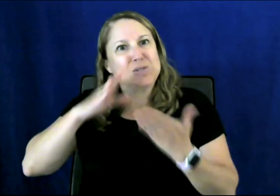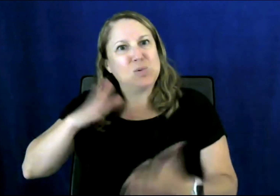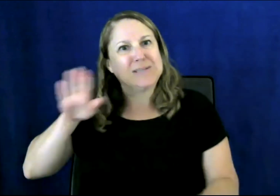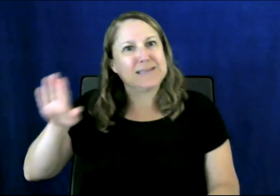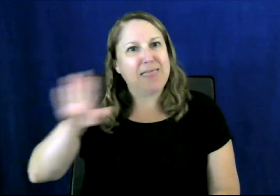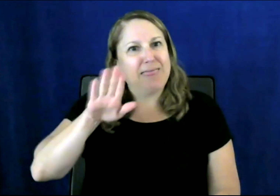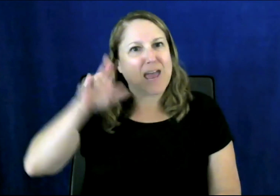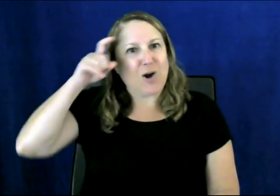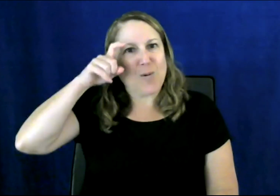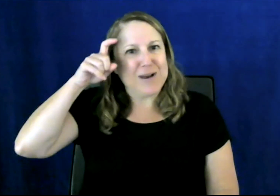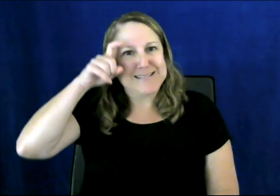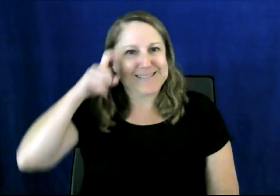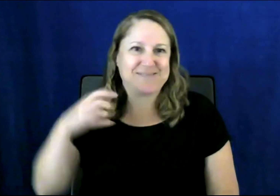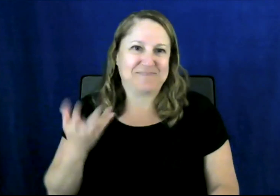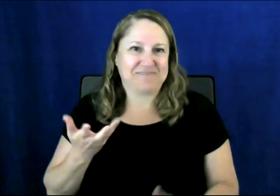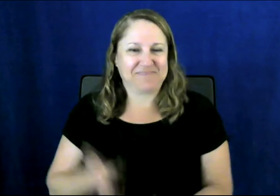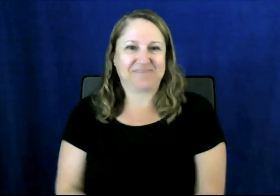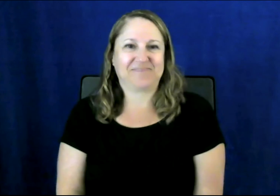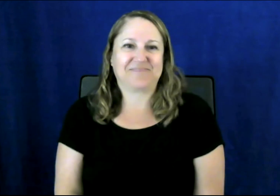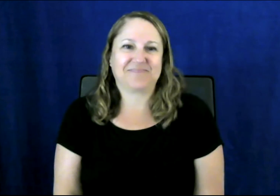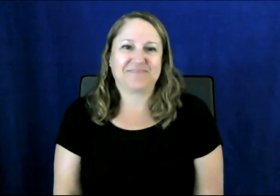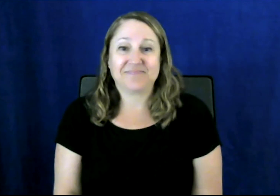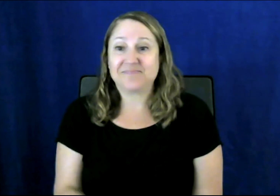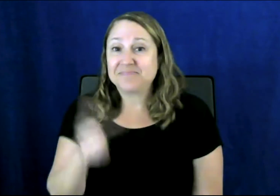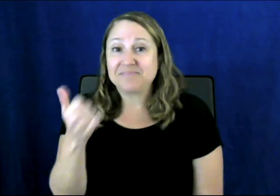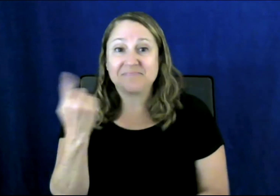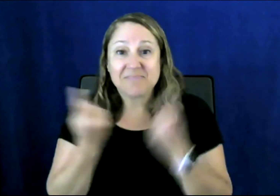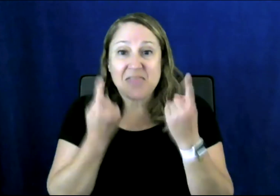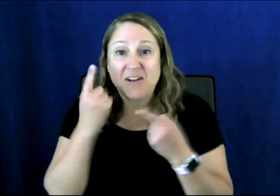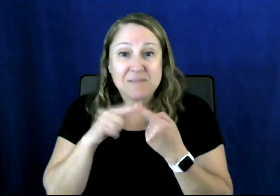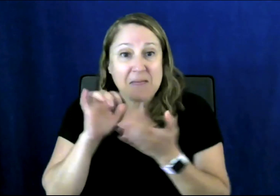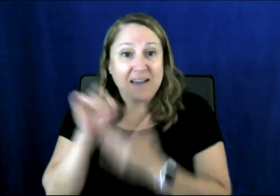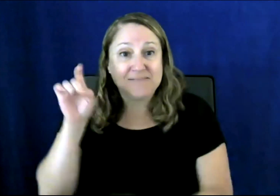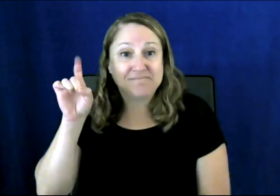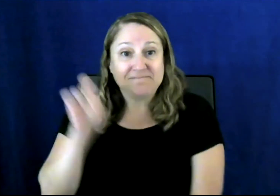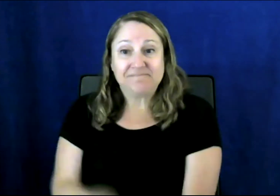hear from my own students' wisdom. Any thoughts? Anybody like to share?